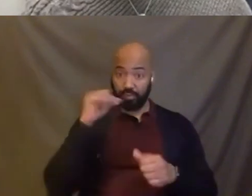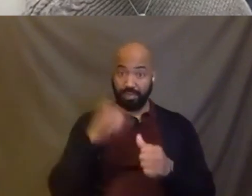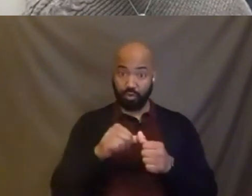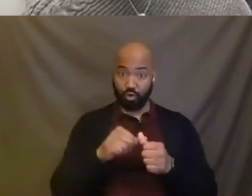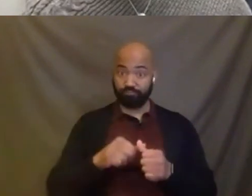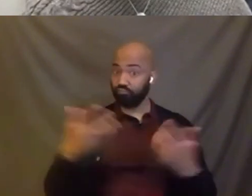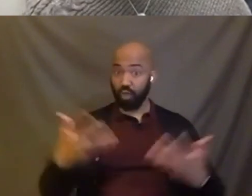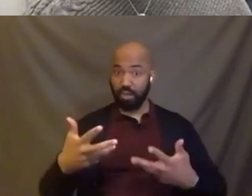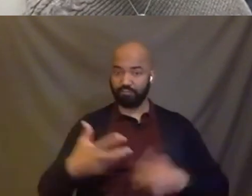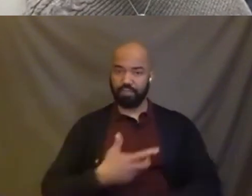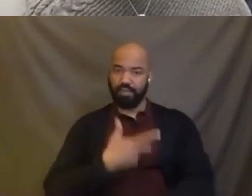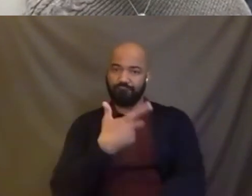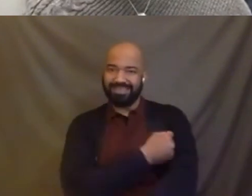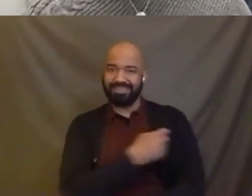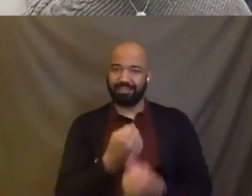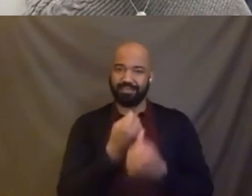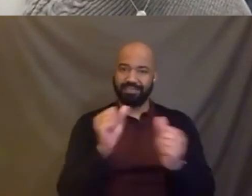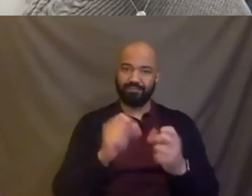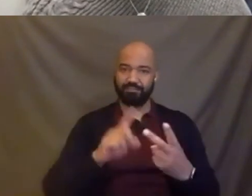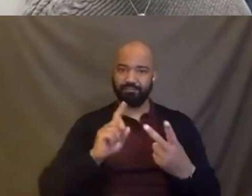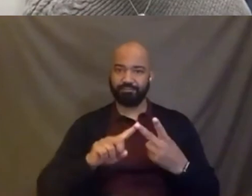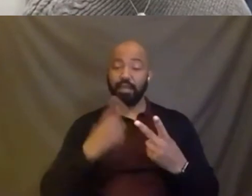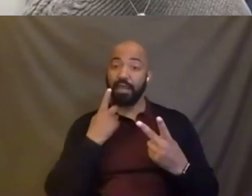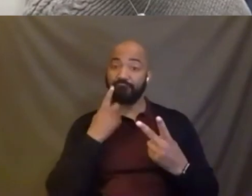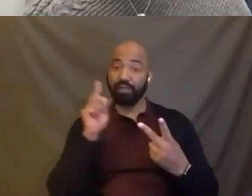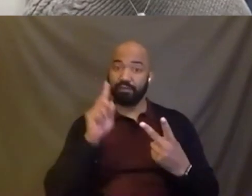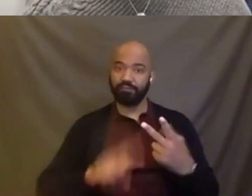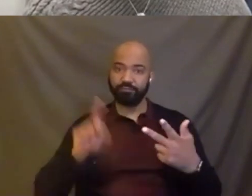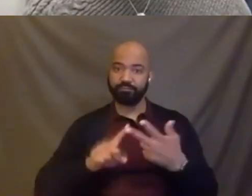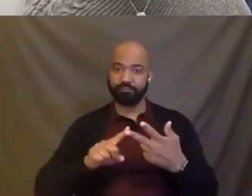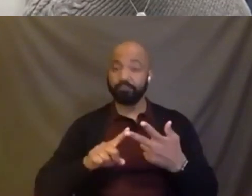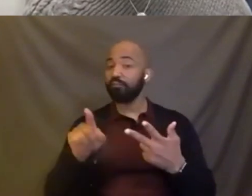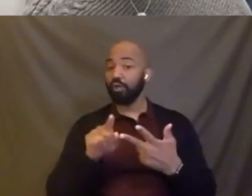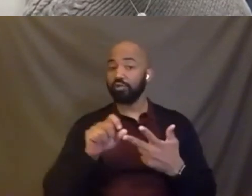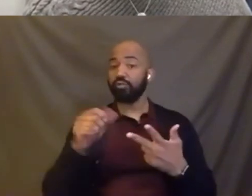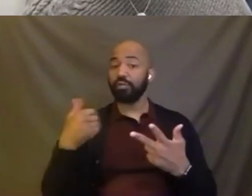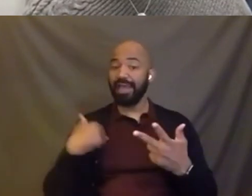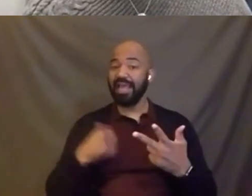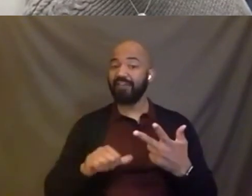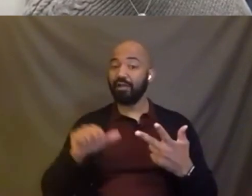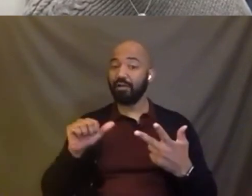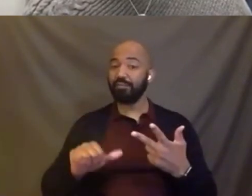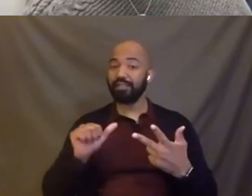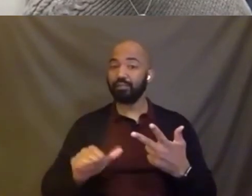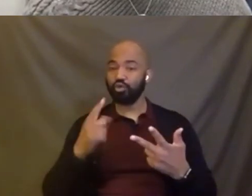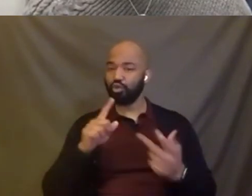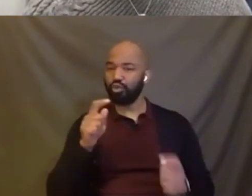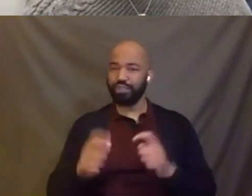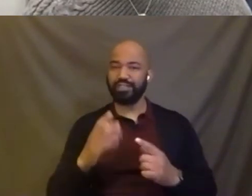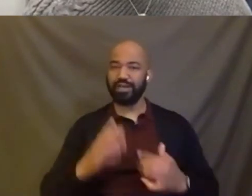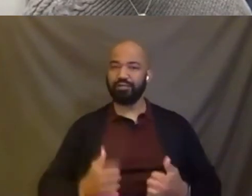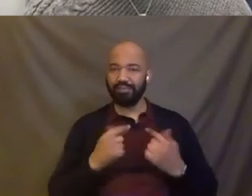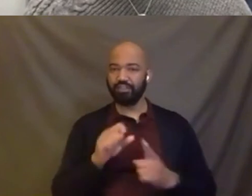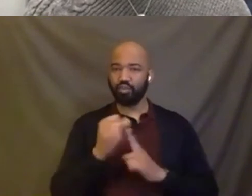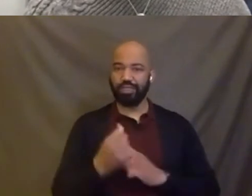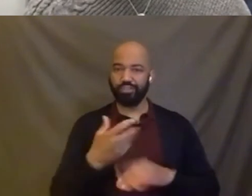safe, they're effective, and they have the potential to really change our current life situation,